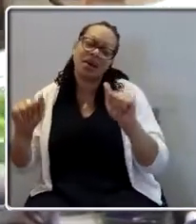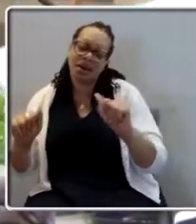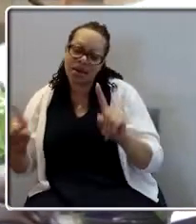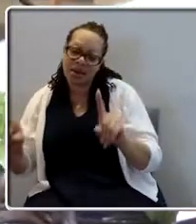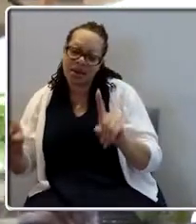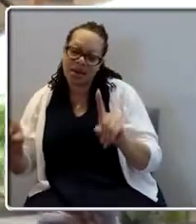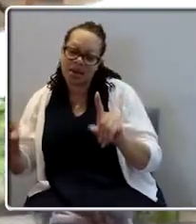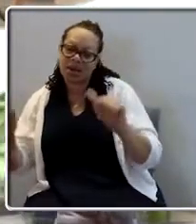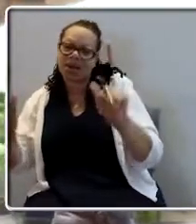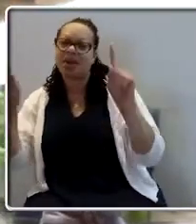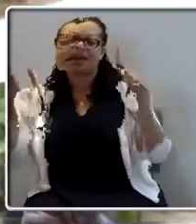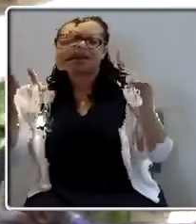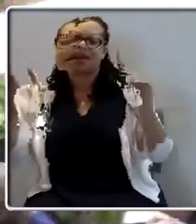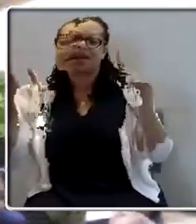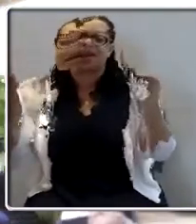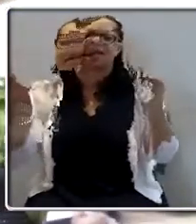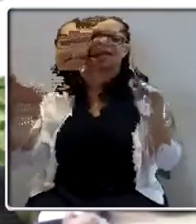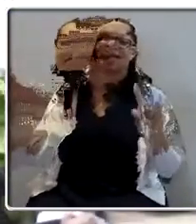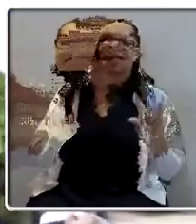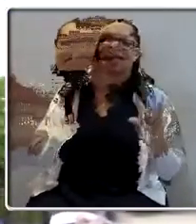Tell your neighbor you're gonna make it.